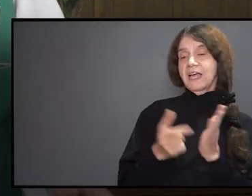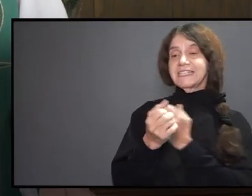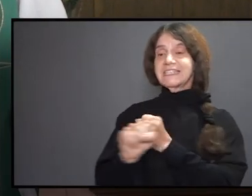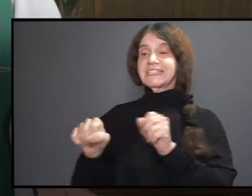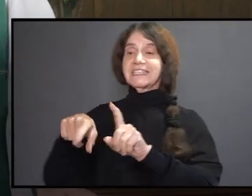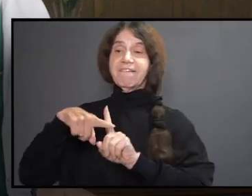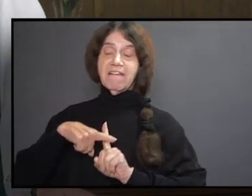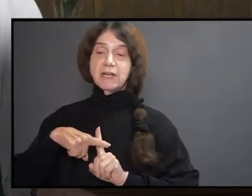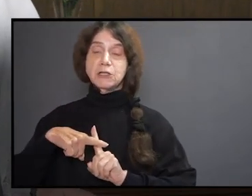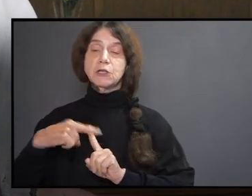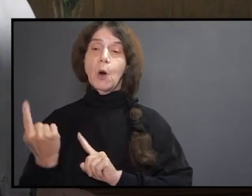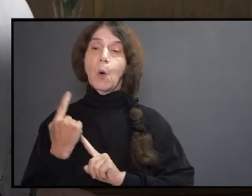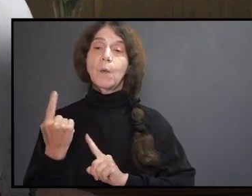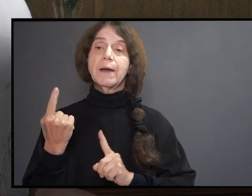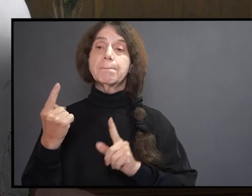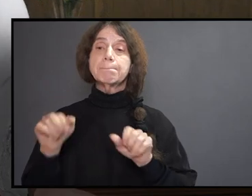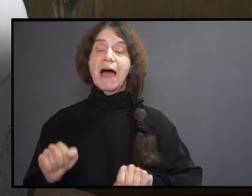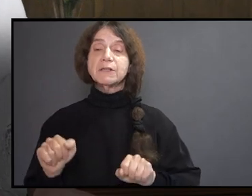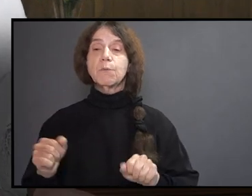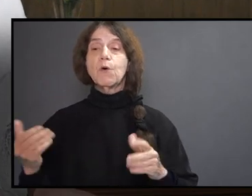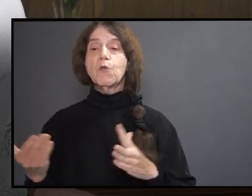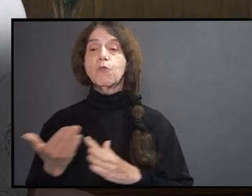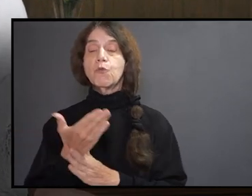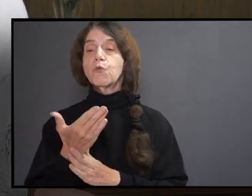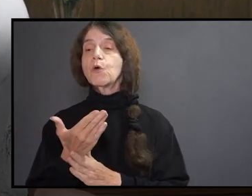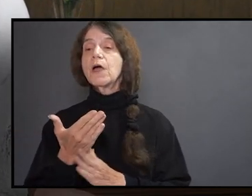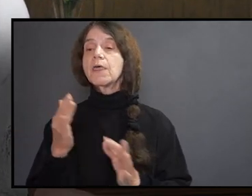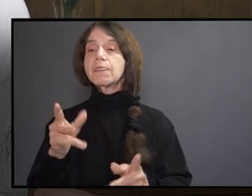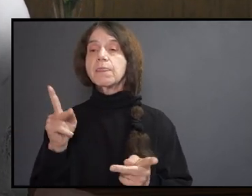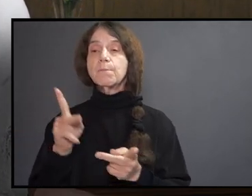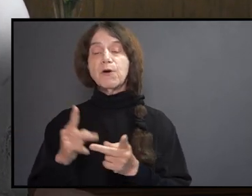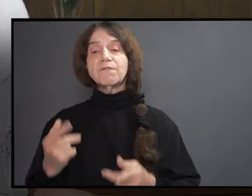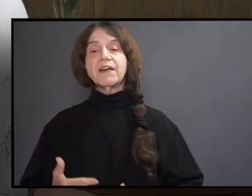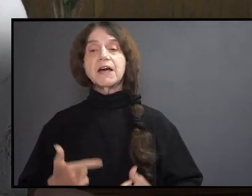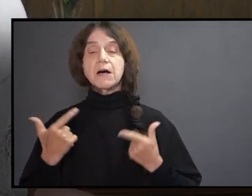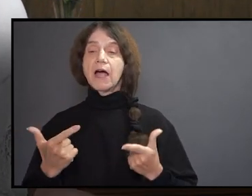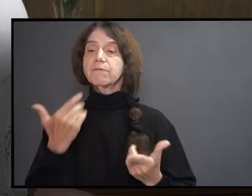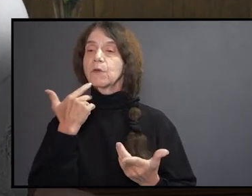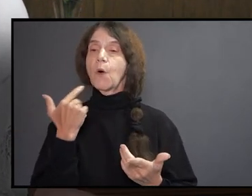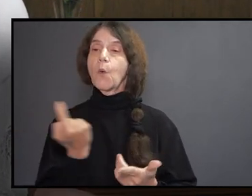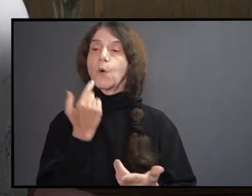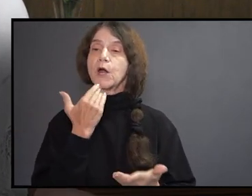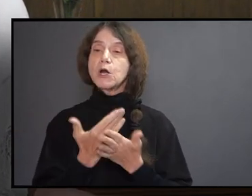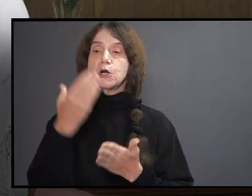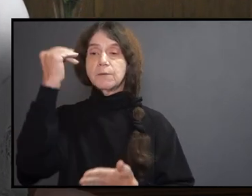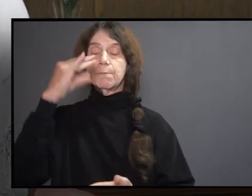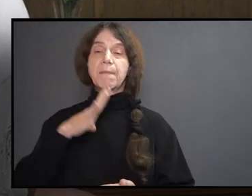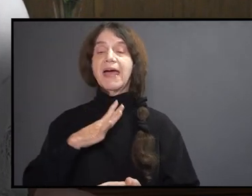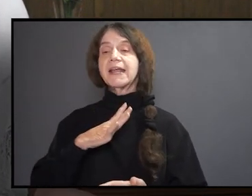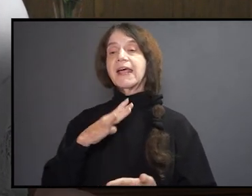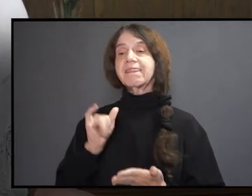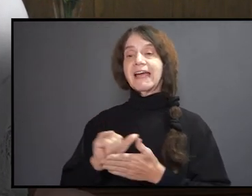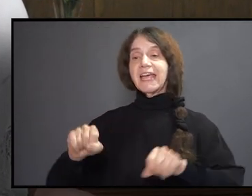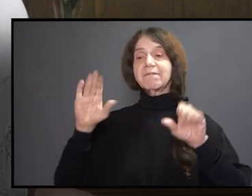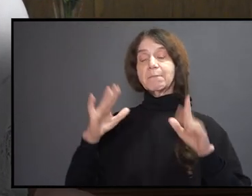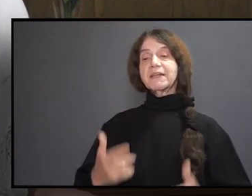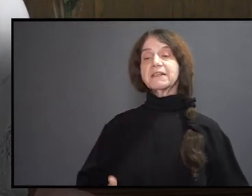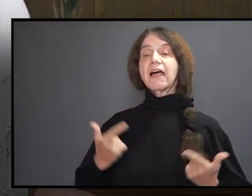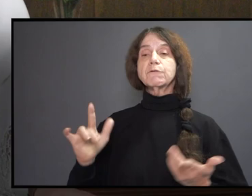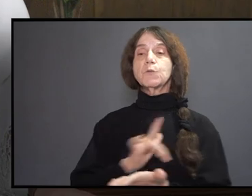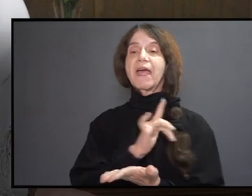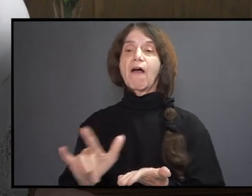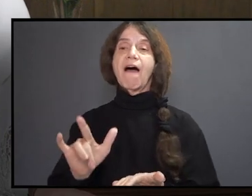is possible only by the gospel, only by the perfect life of the only good man laid down in sacrifice for